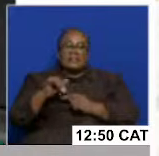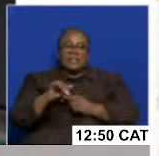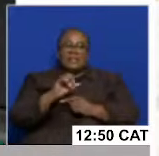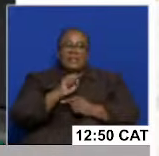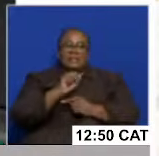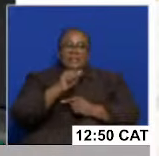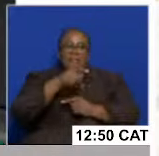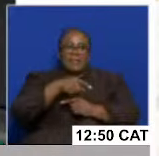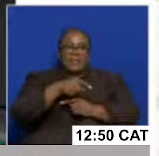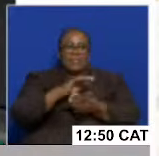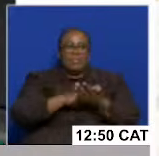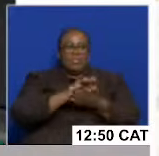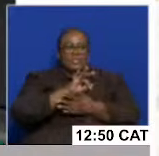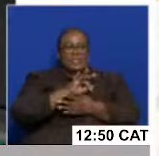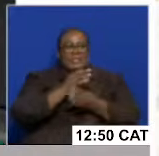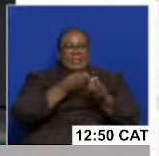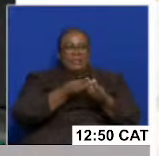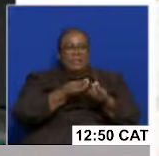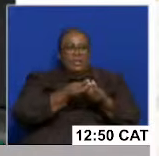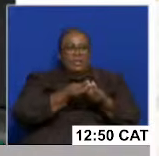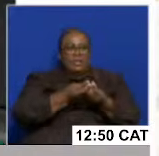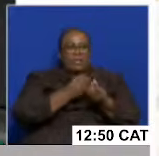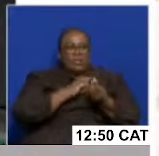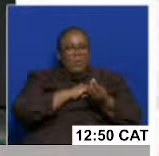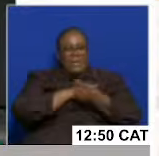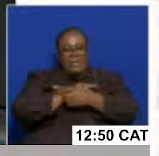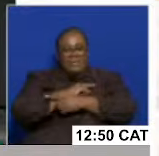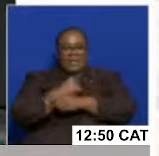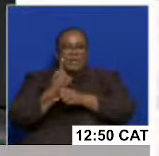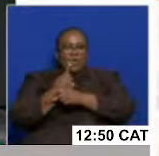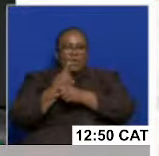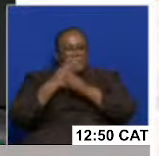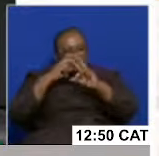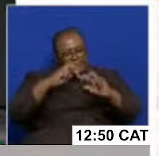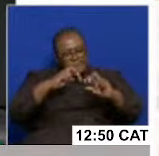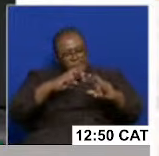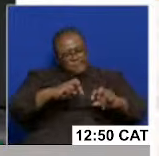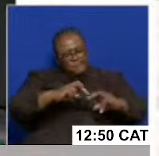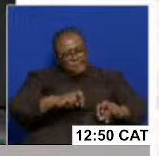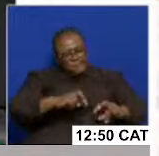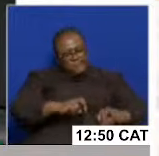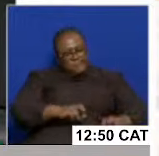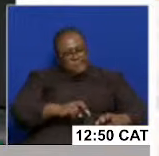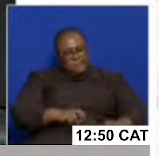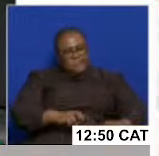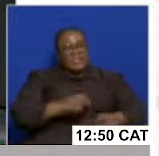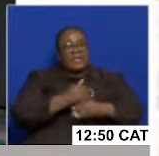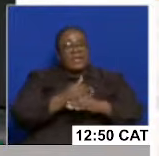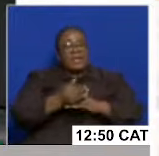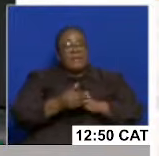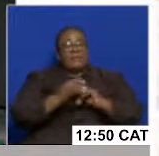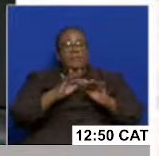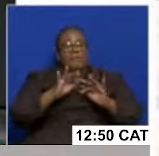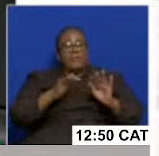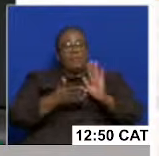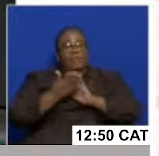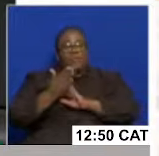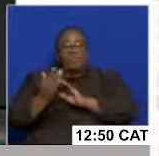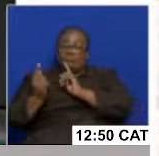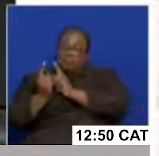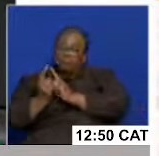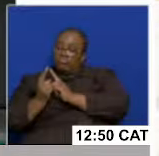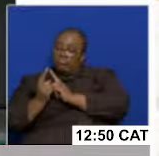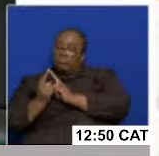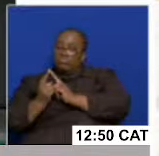he always looks harder after people go to see him. Do you see that message? Yes, I do.